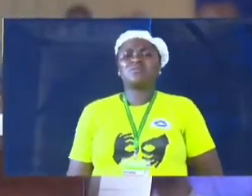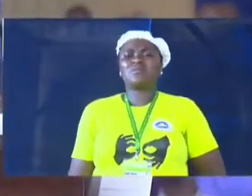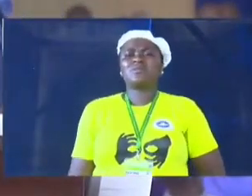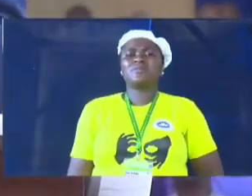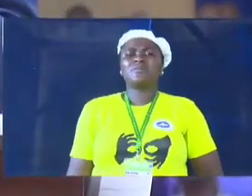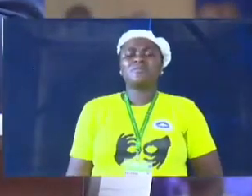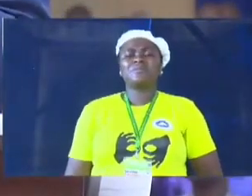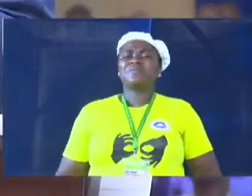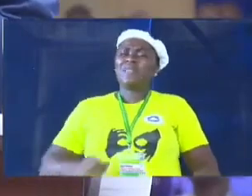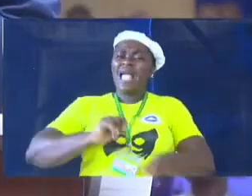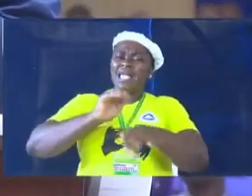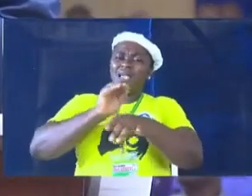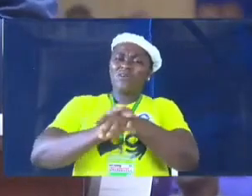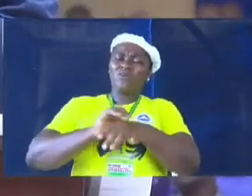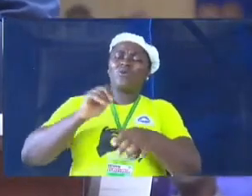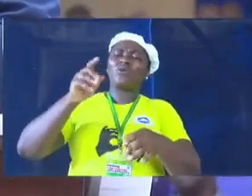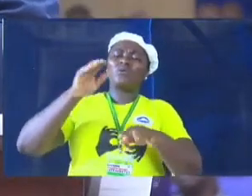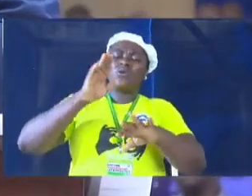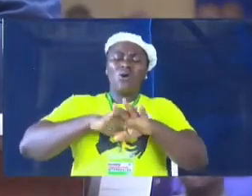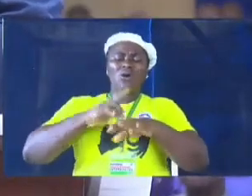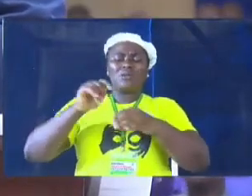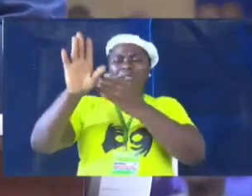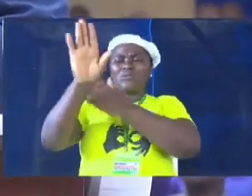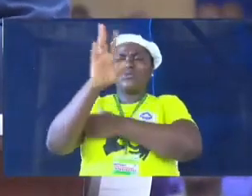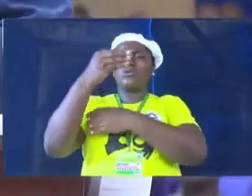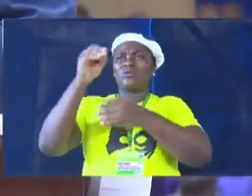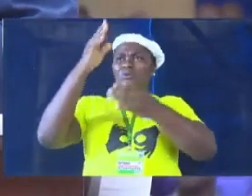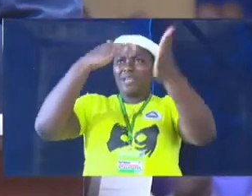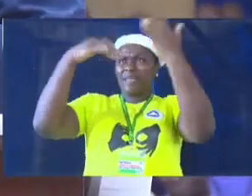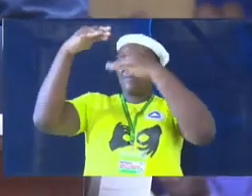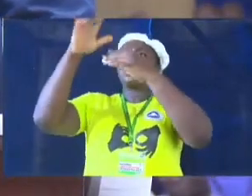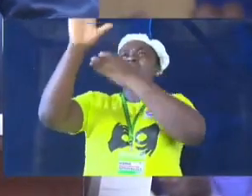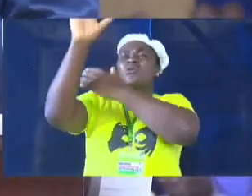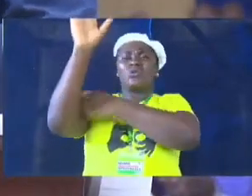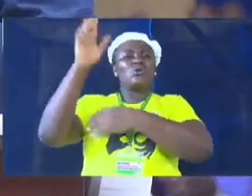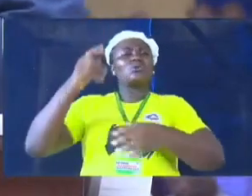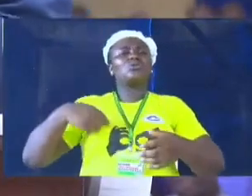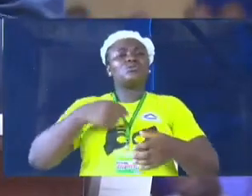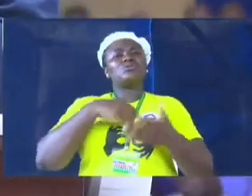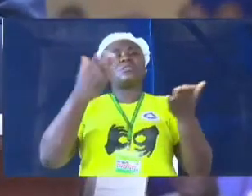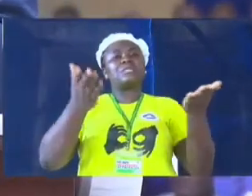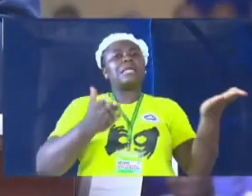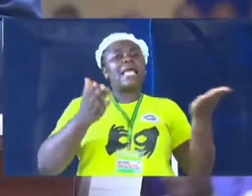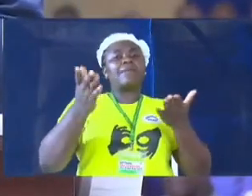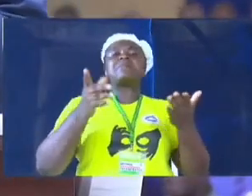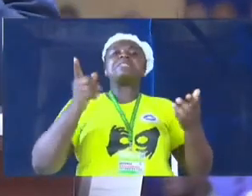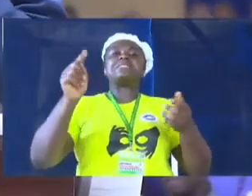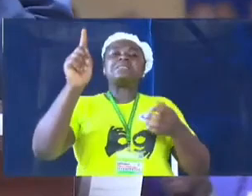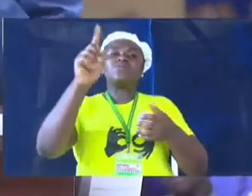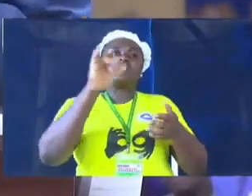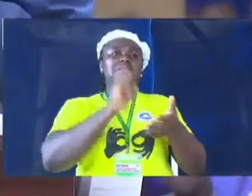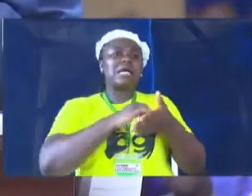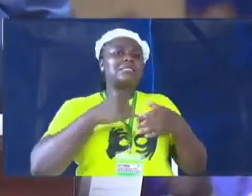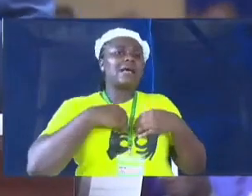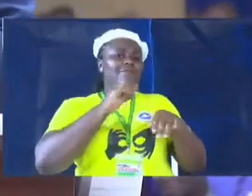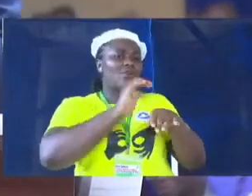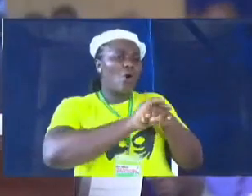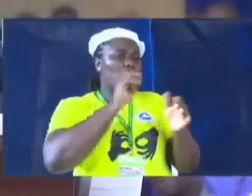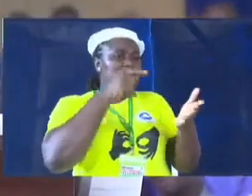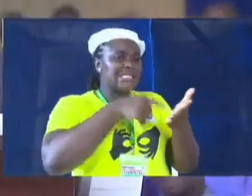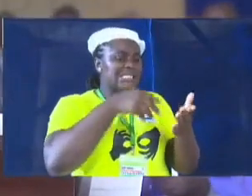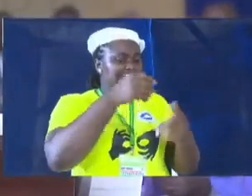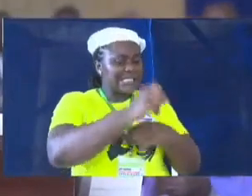I call upon the God of heaven, the God we serve, the one who has called this year's